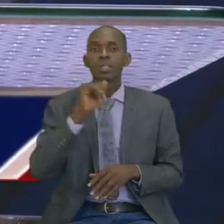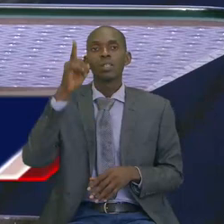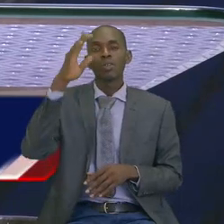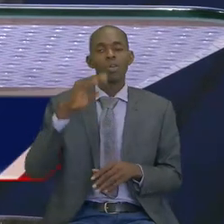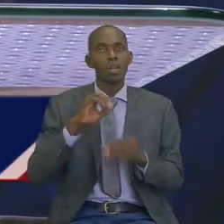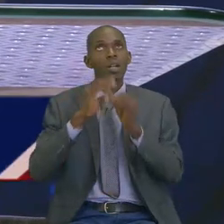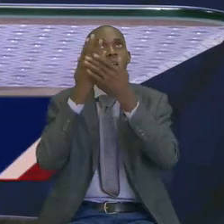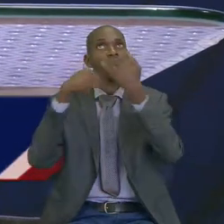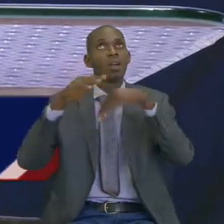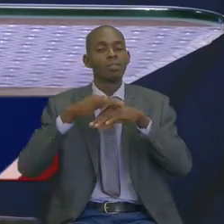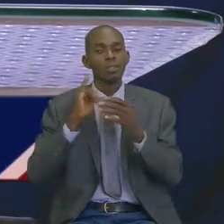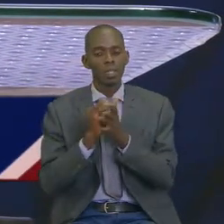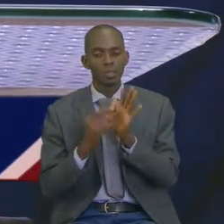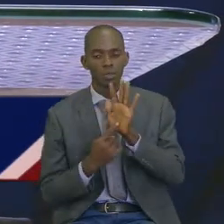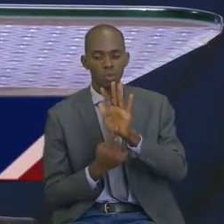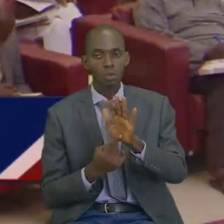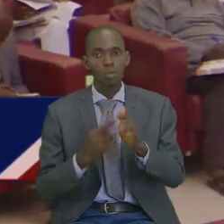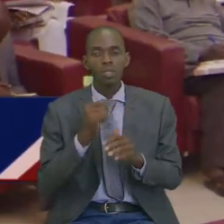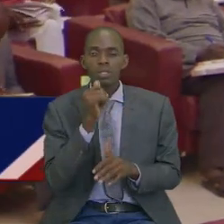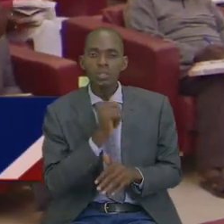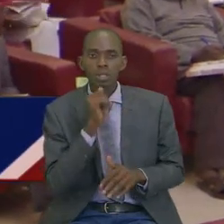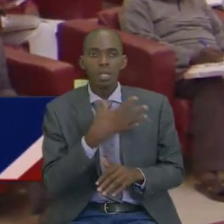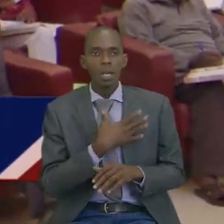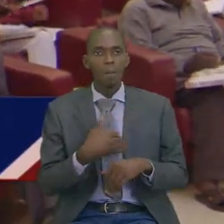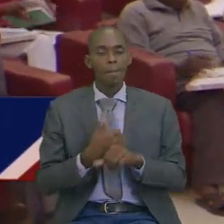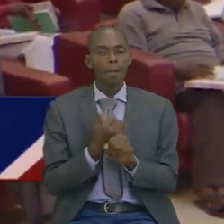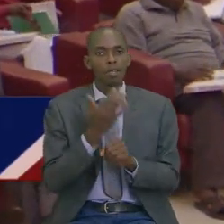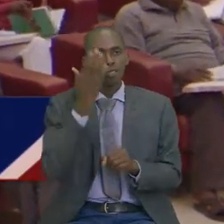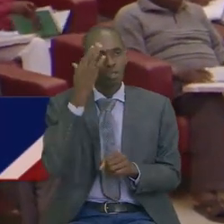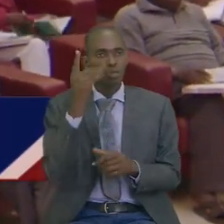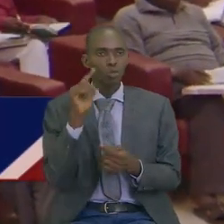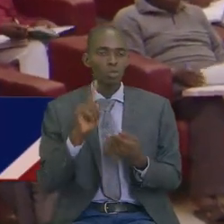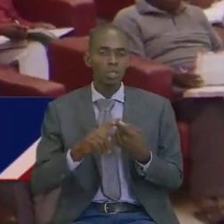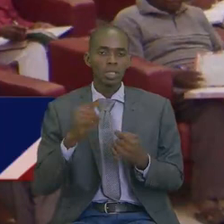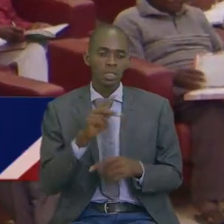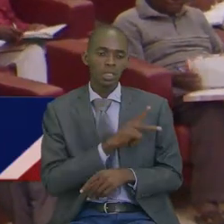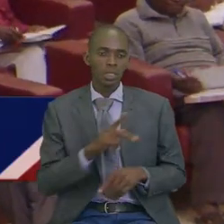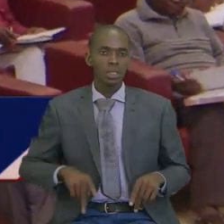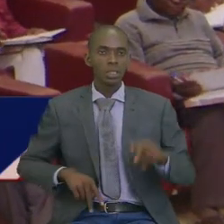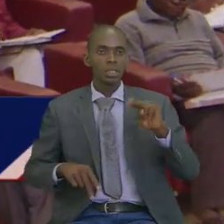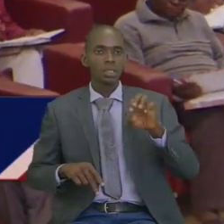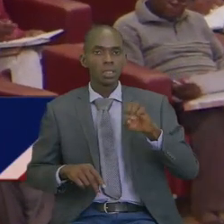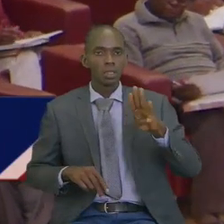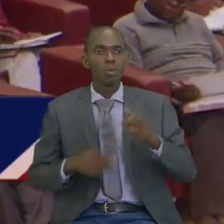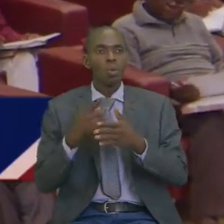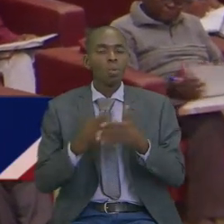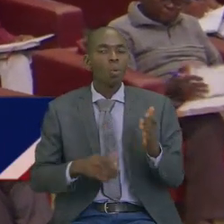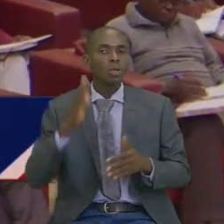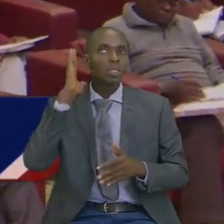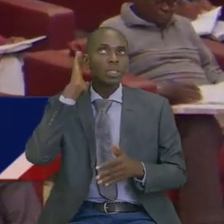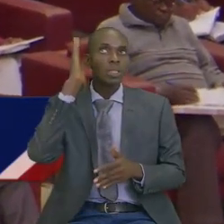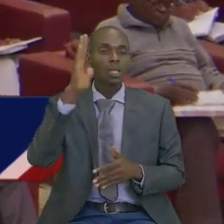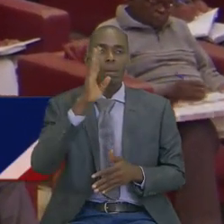revealeth secrets and maketh known to the king Nebuchadnezzar what shall be in